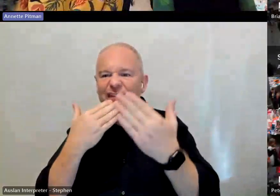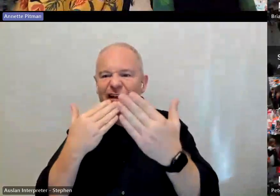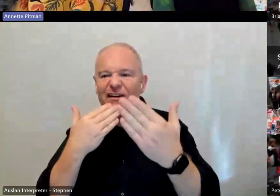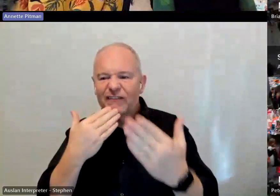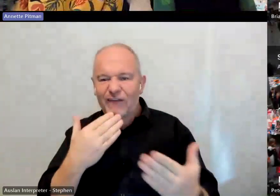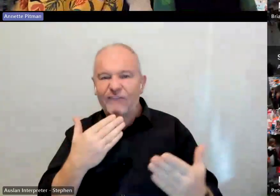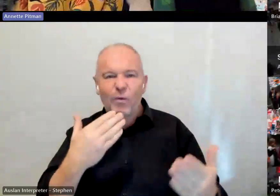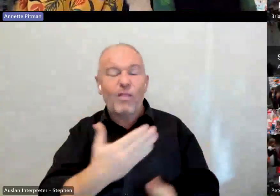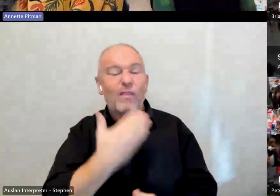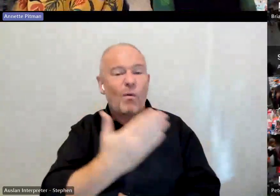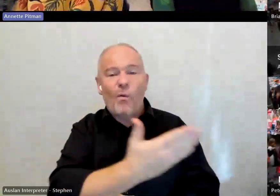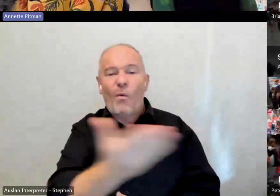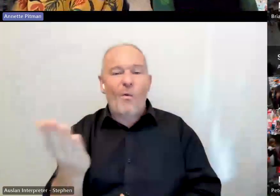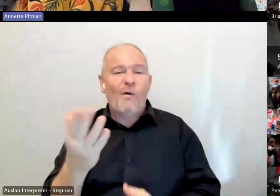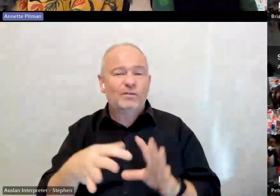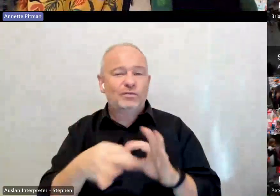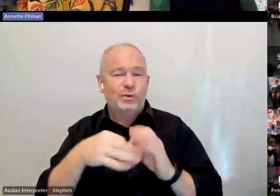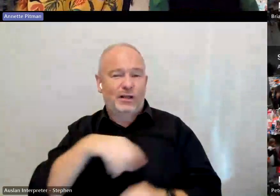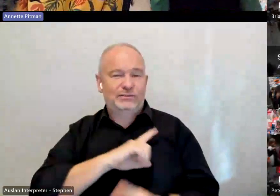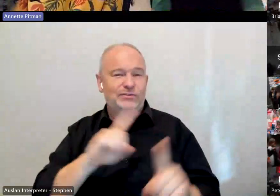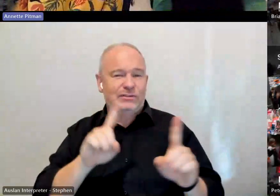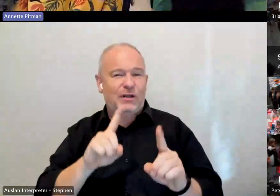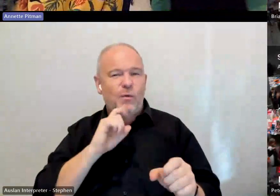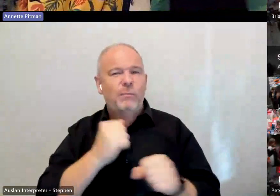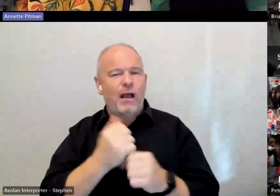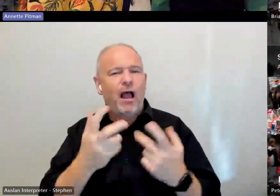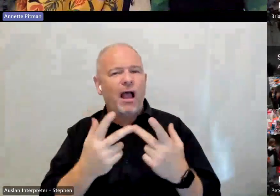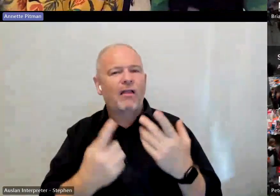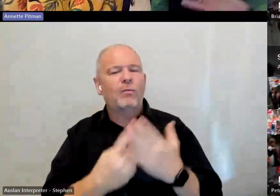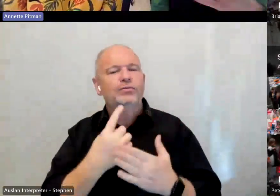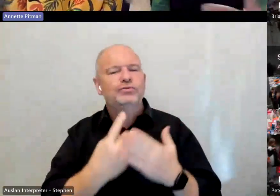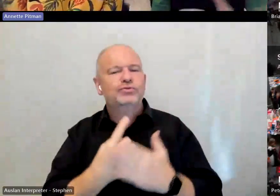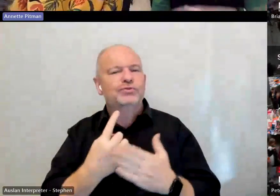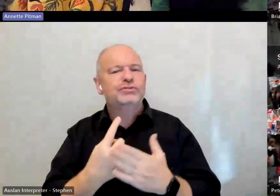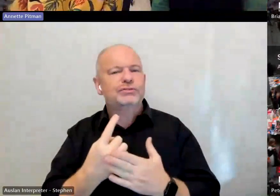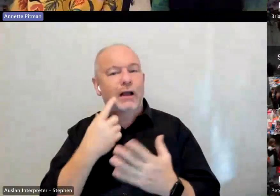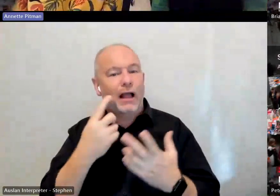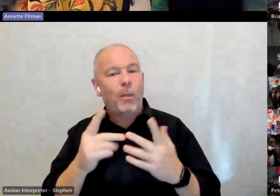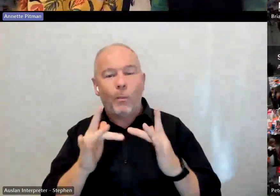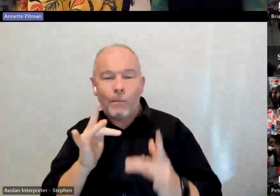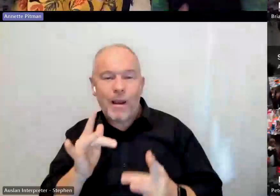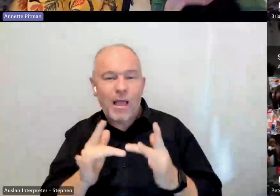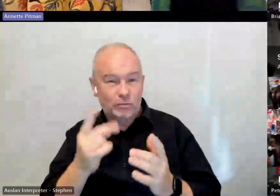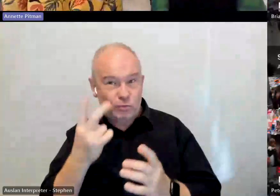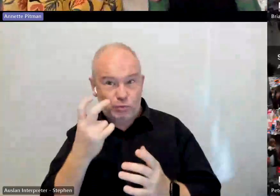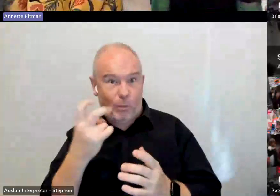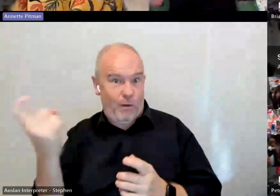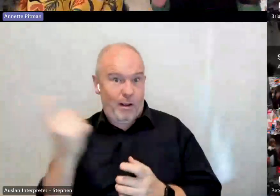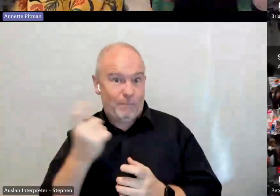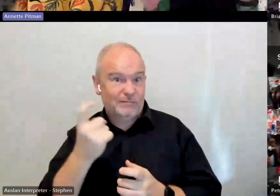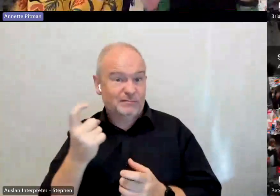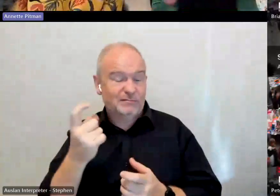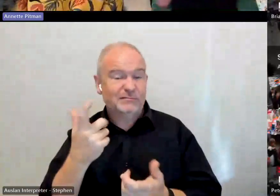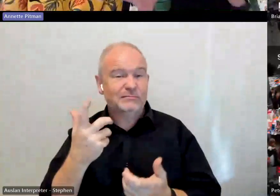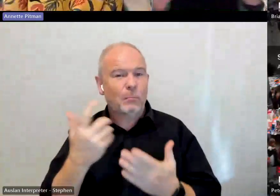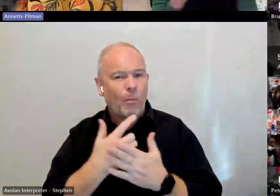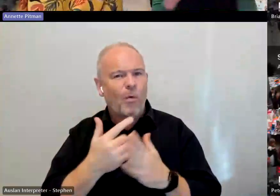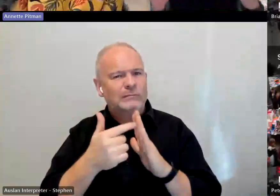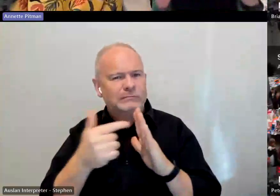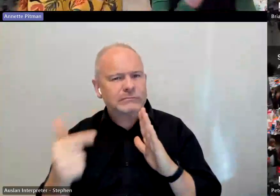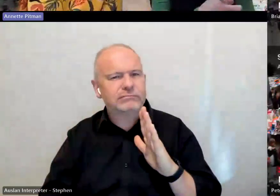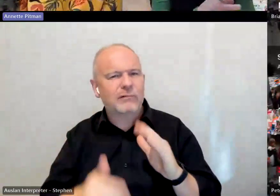us today, for making the time. There will be other opportunities. There will be another webinar, 2 webinars coming up to talk more specifically about